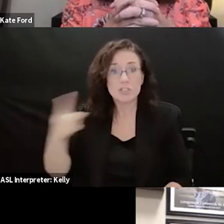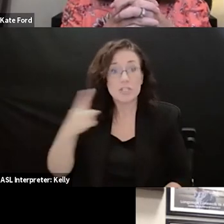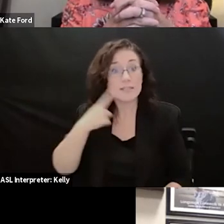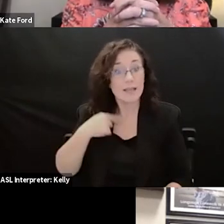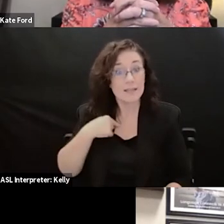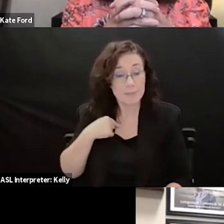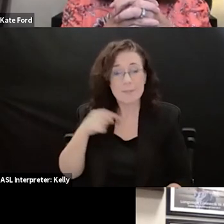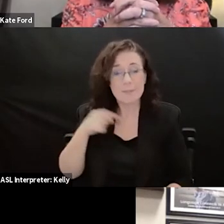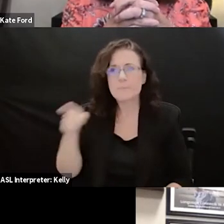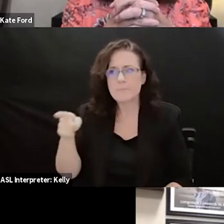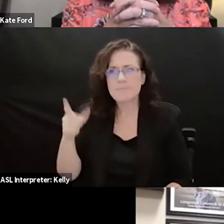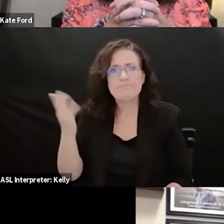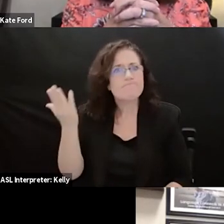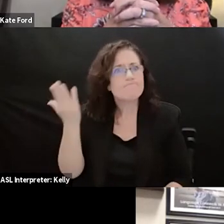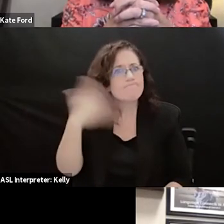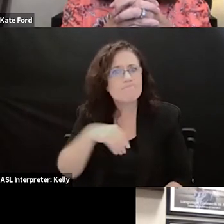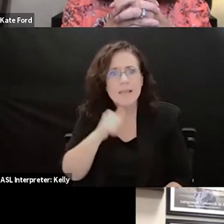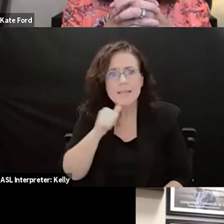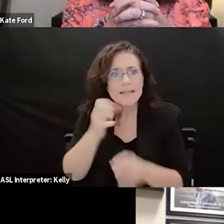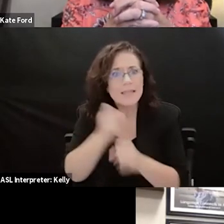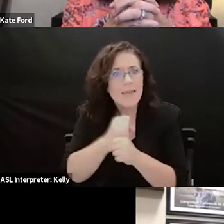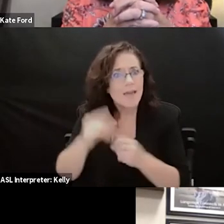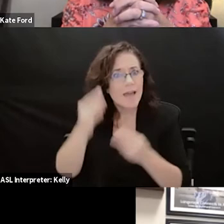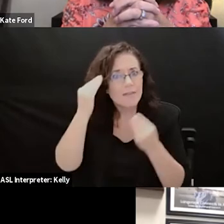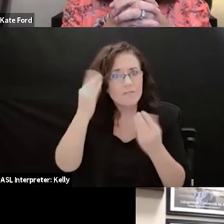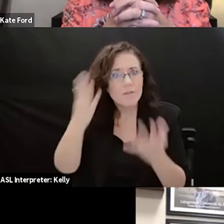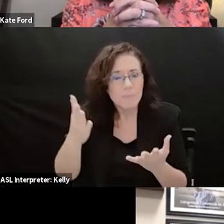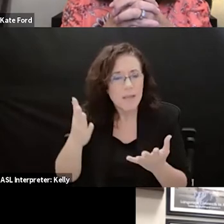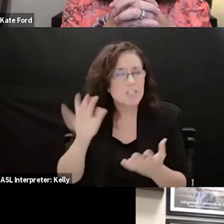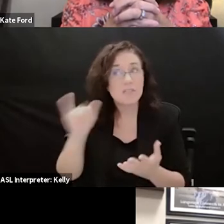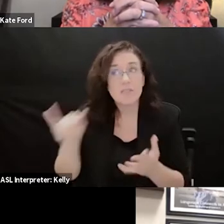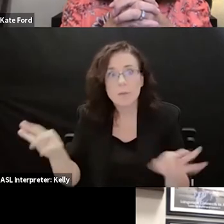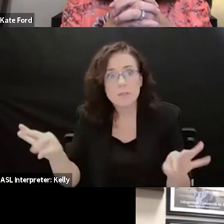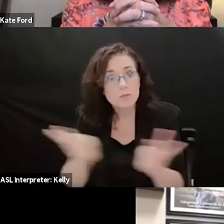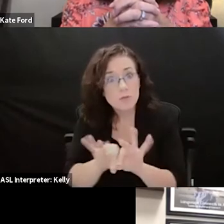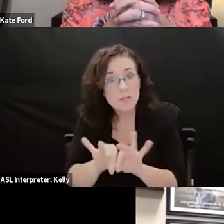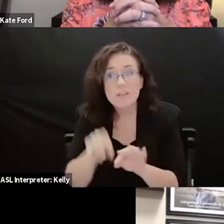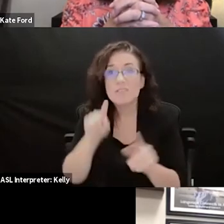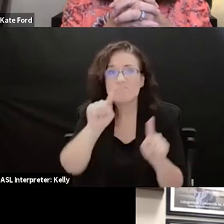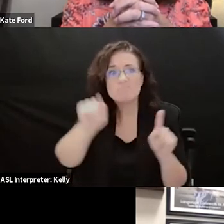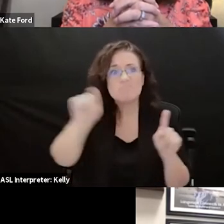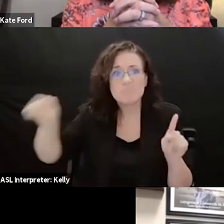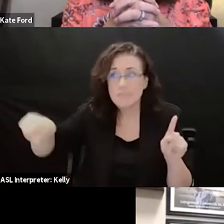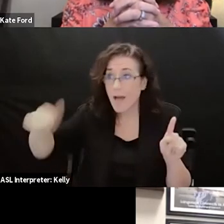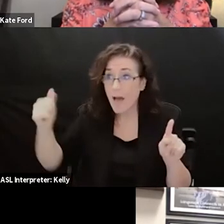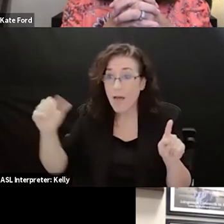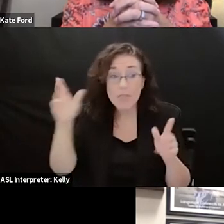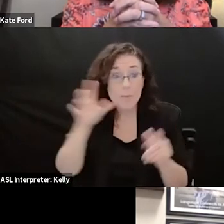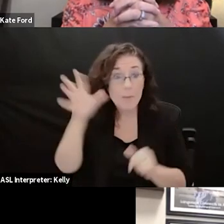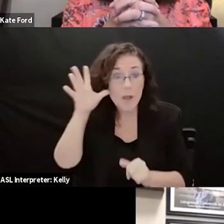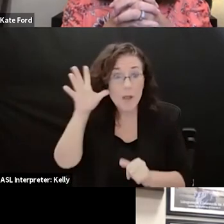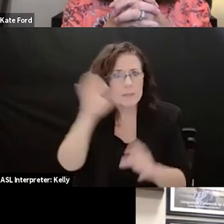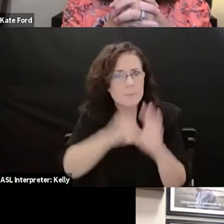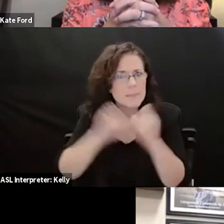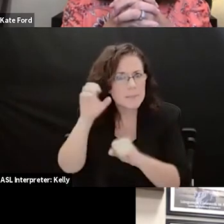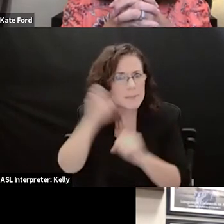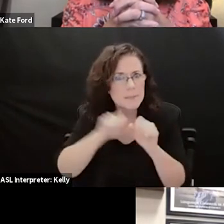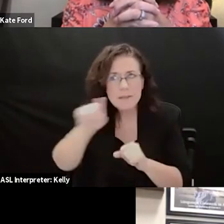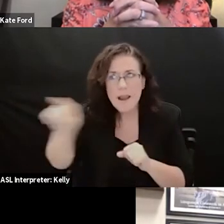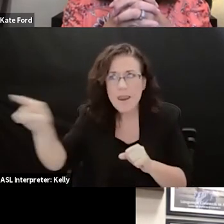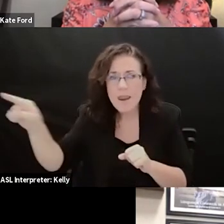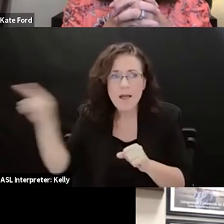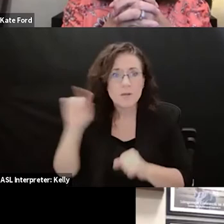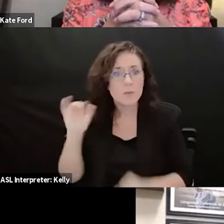didn't get information that was critical and so many other parents um knew about